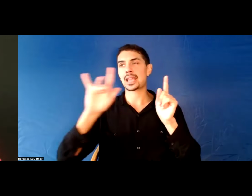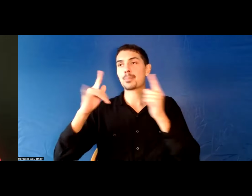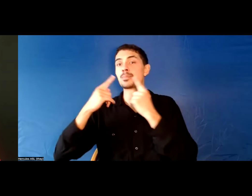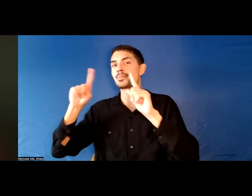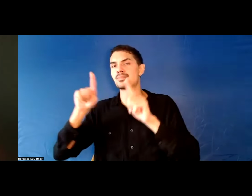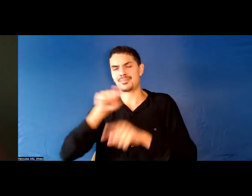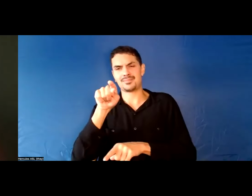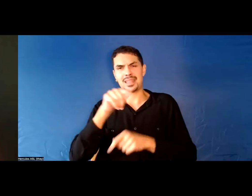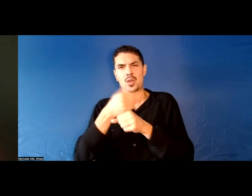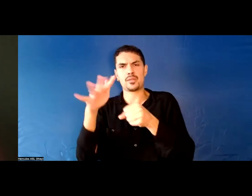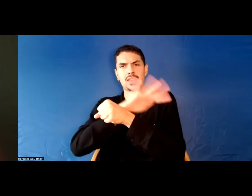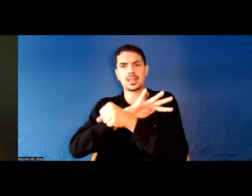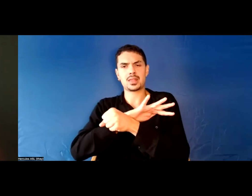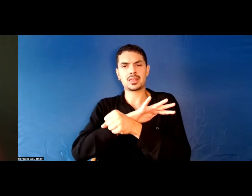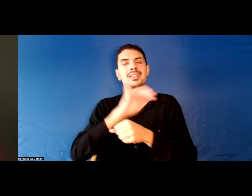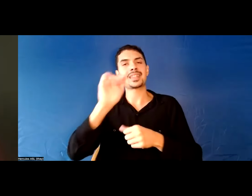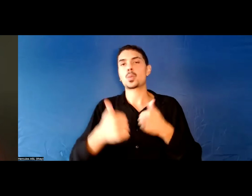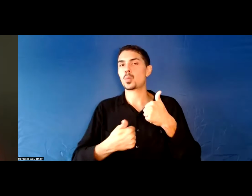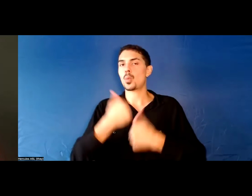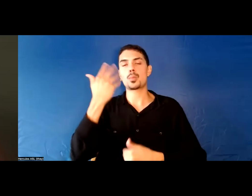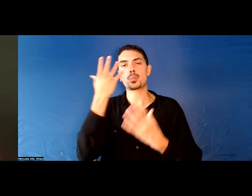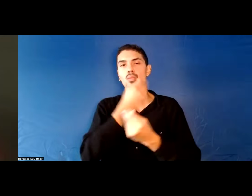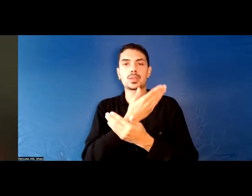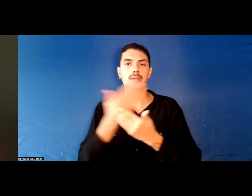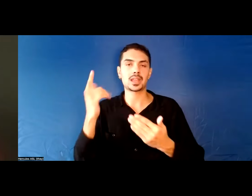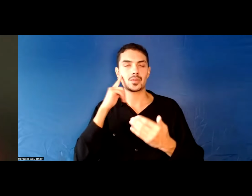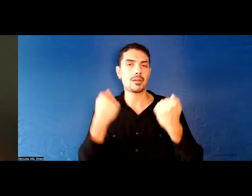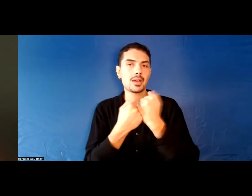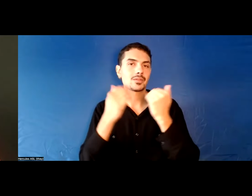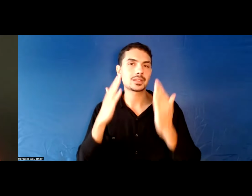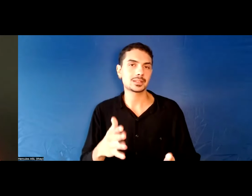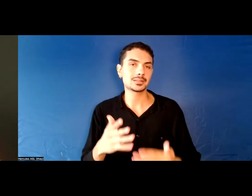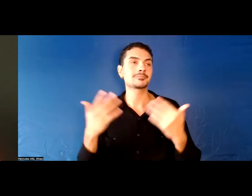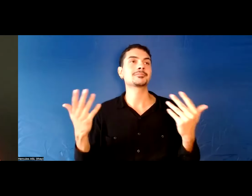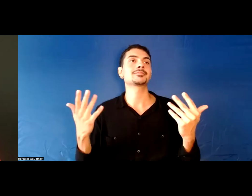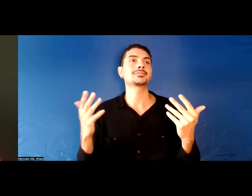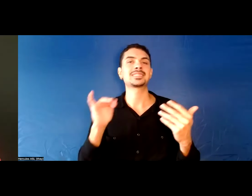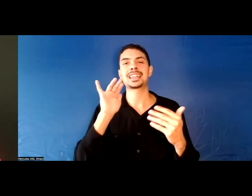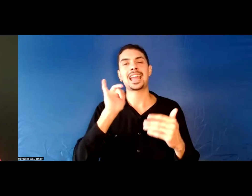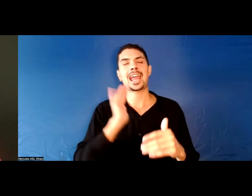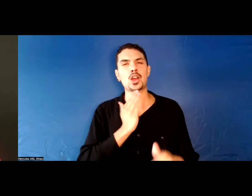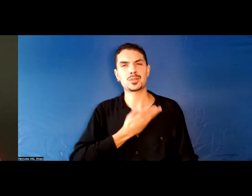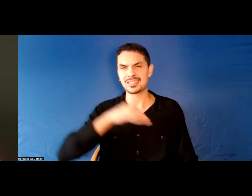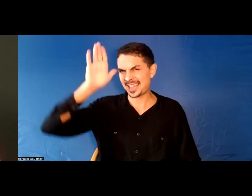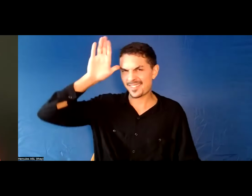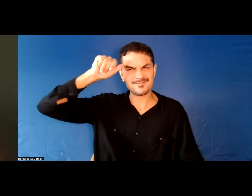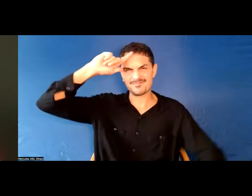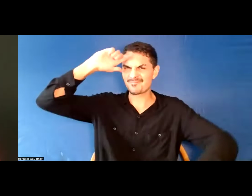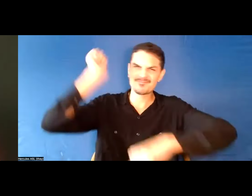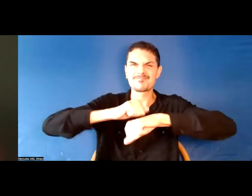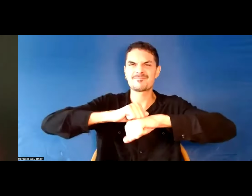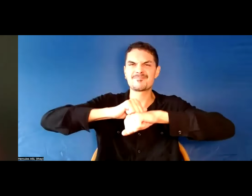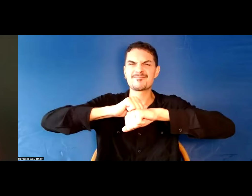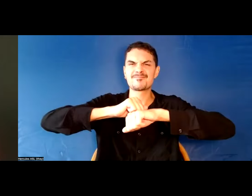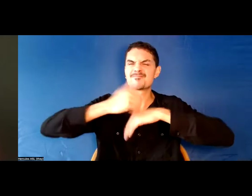think that for me is one of the most beautiful things about advocates is the tenacity as well as the creativity that